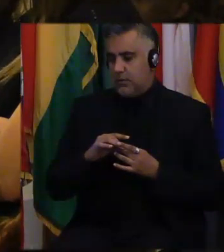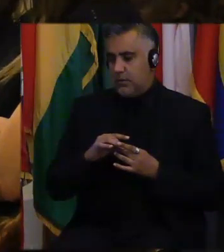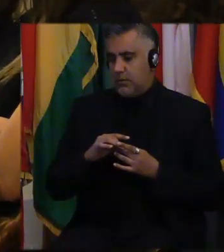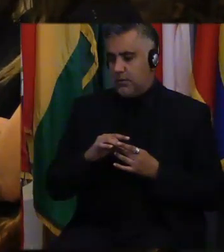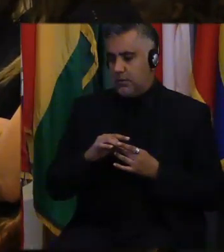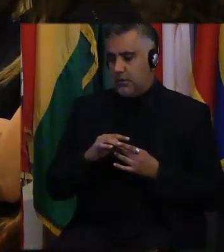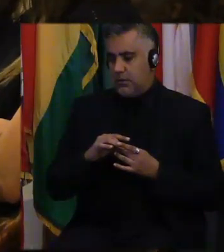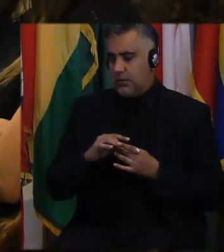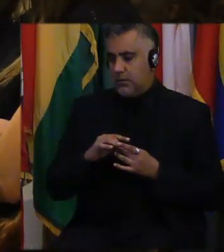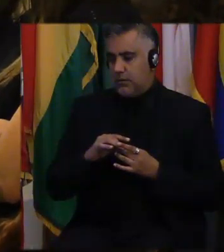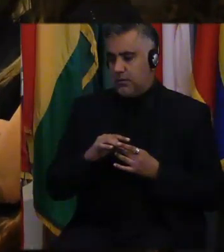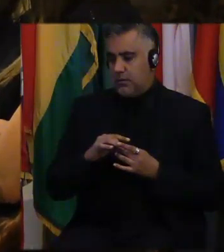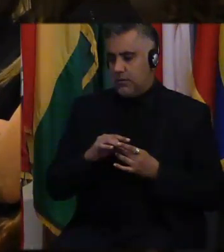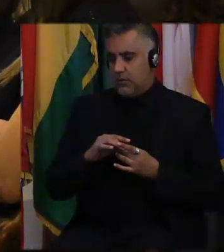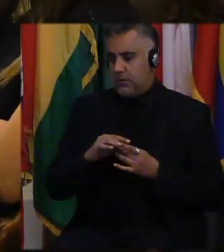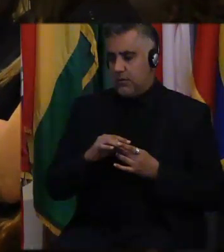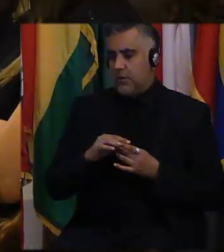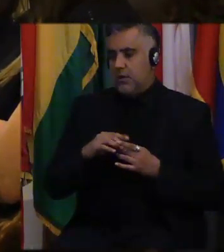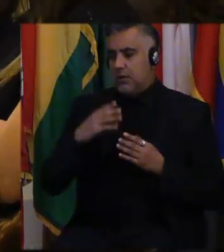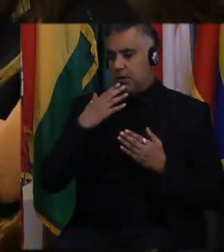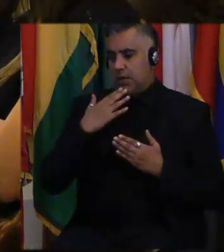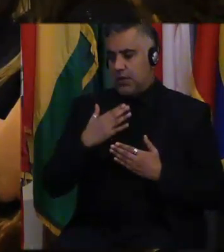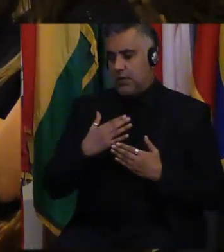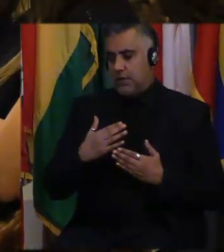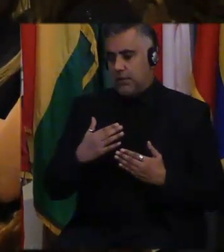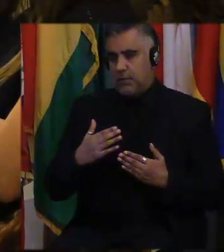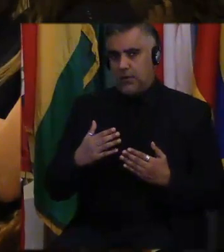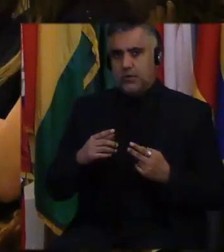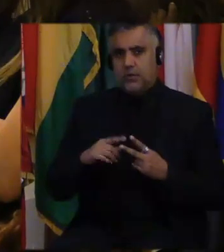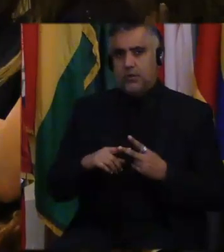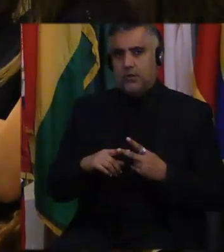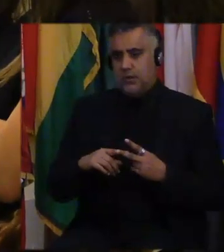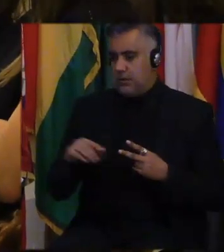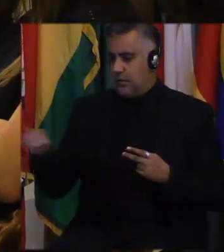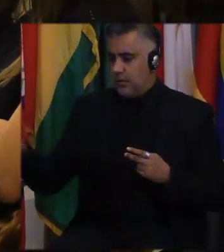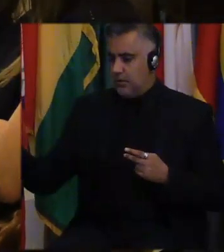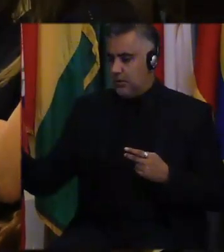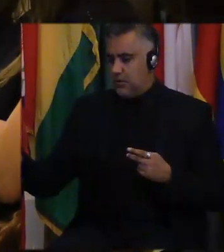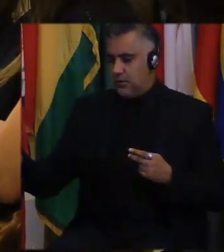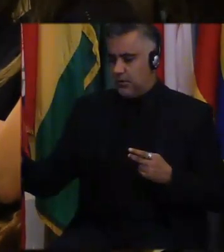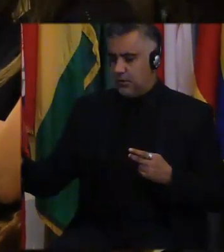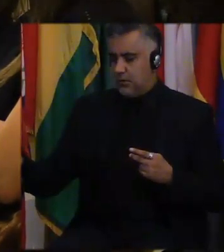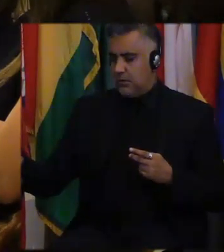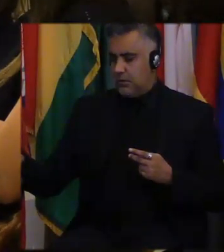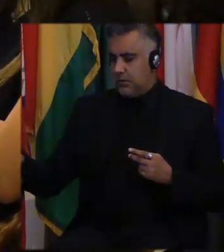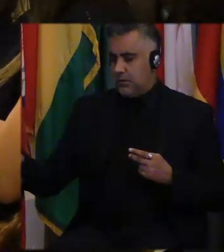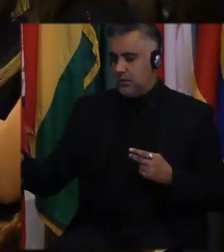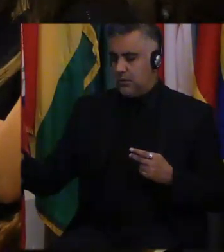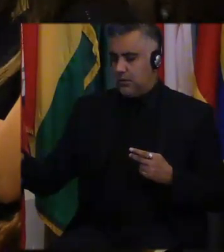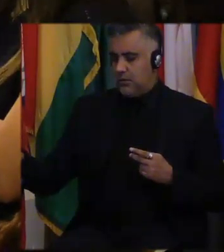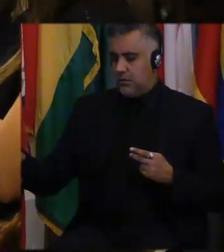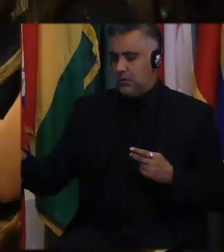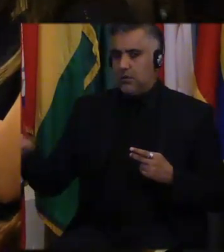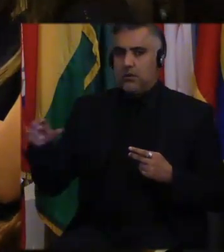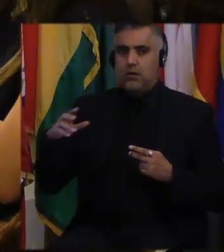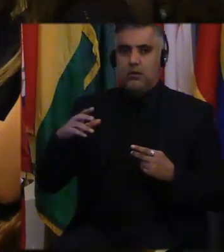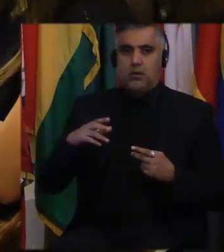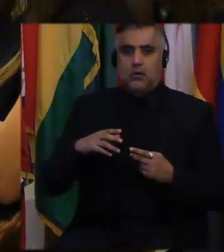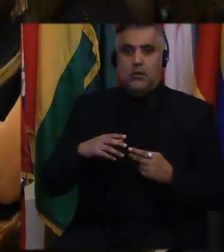Thank you. Thank you very much. I'd also like to say a few words about training, but